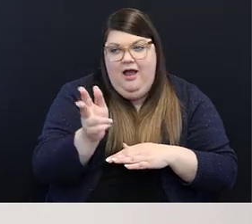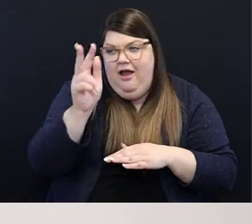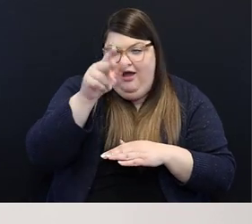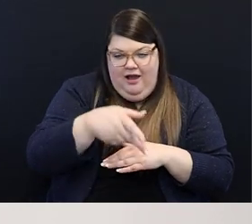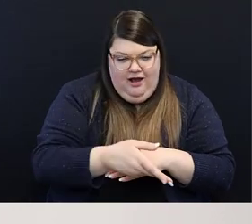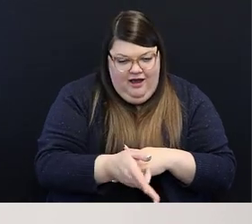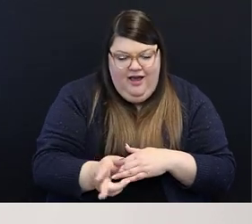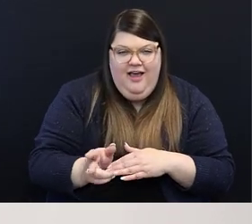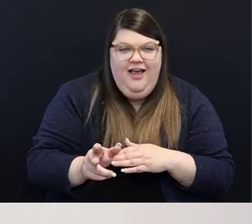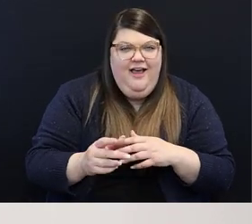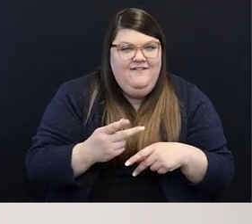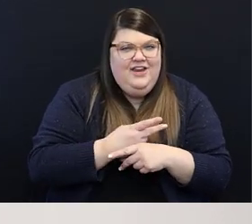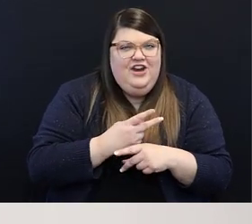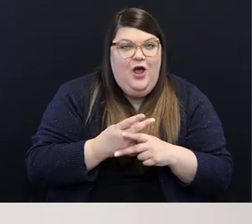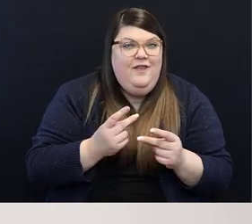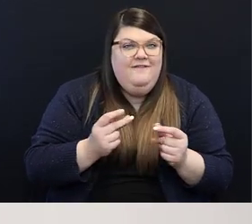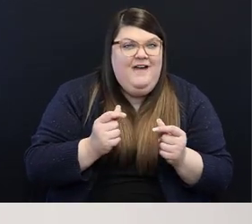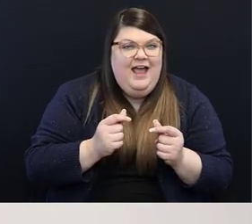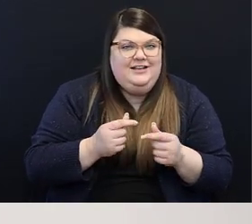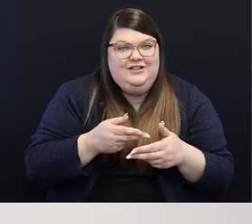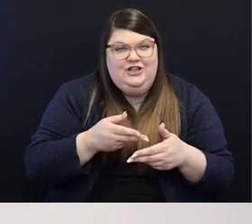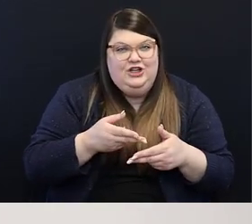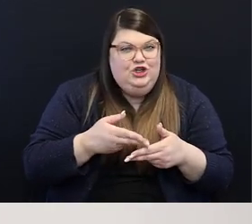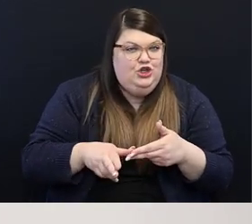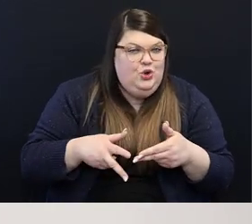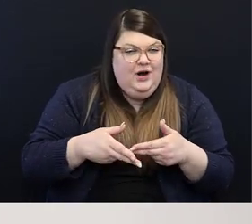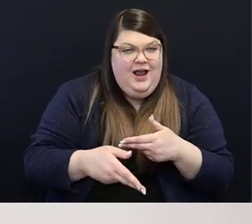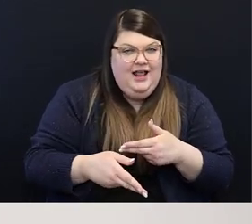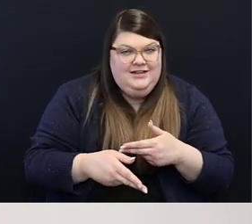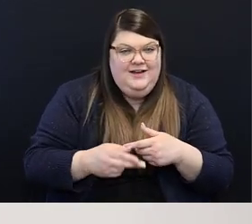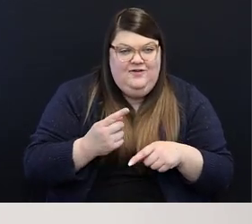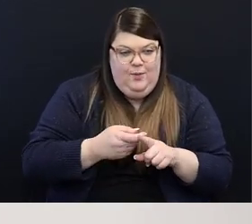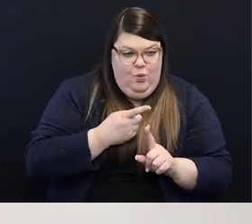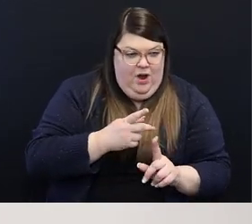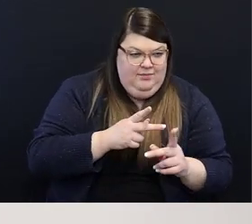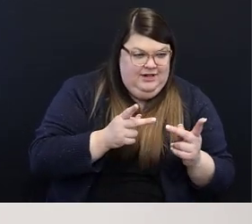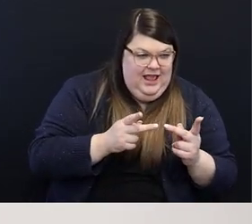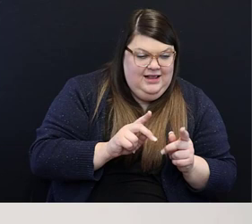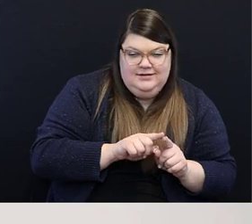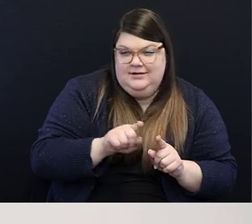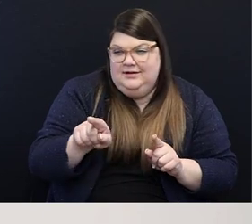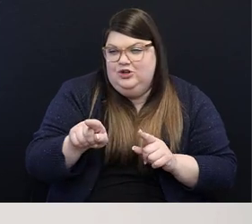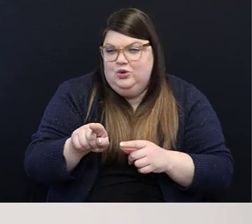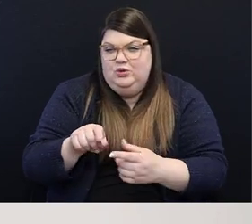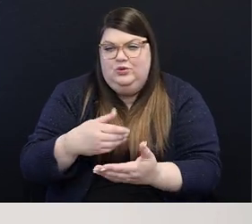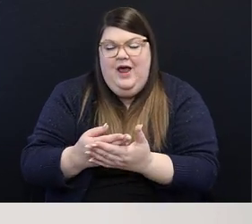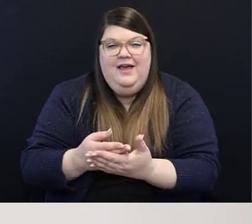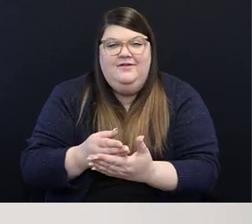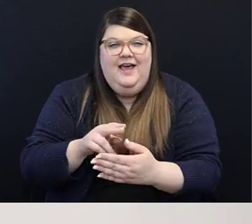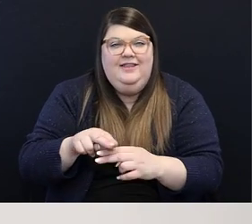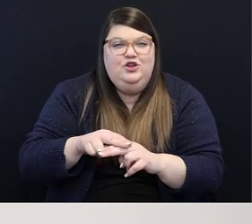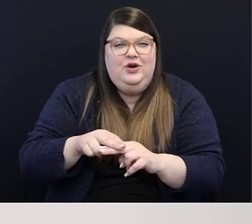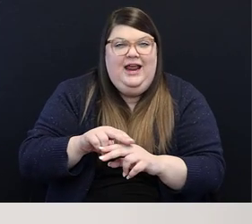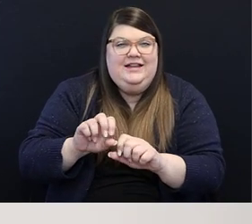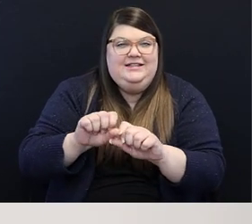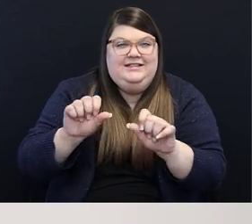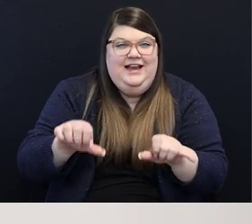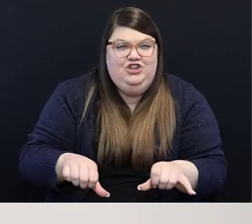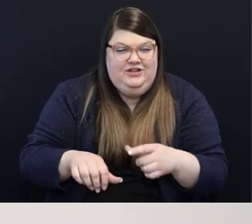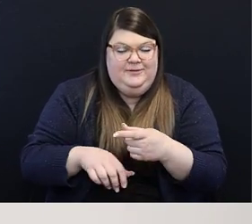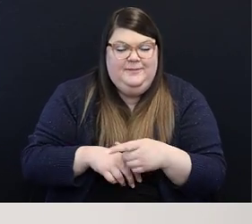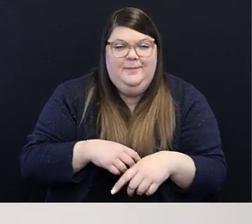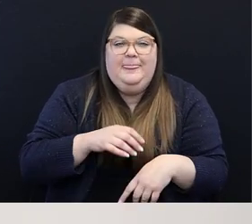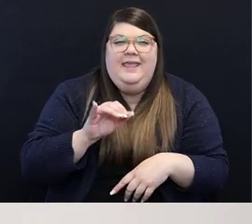the fast super shortcuts to get from one place all the way to the train station, and it was amazing. So like that kind of structures